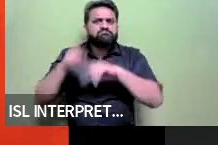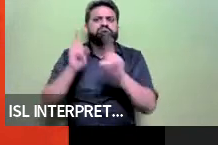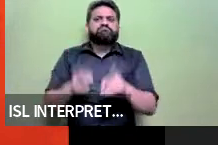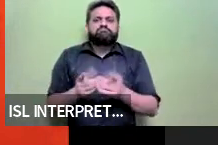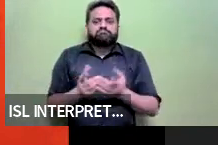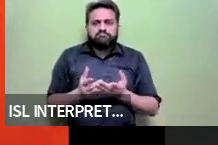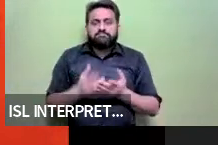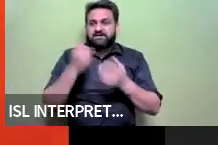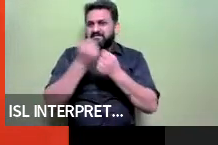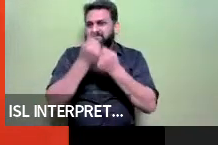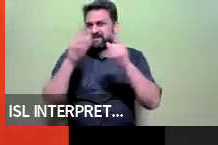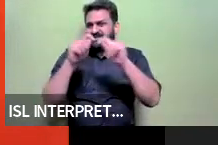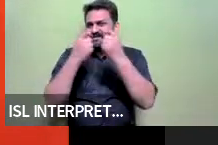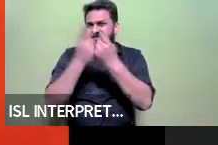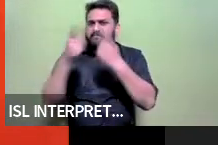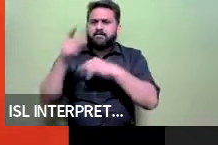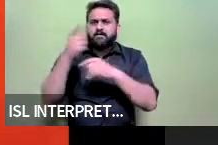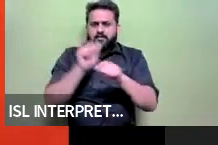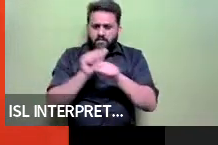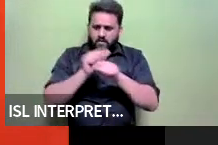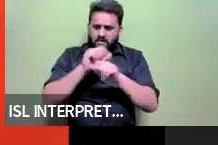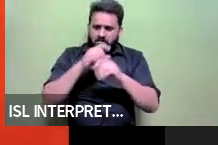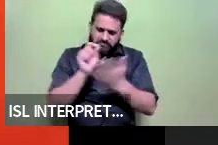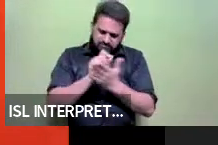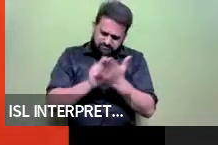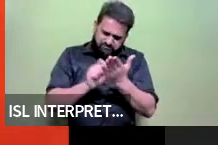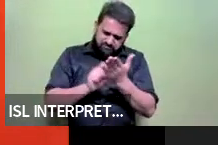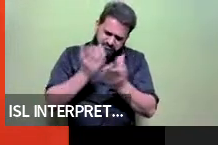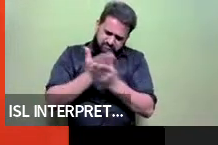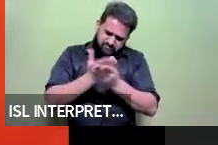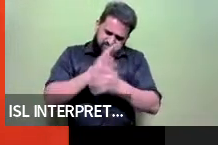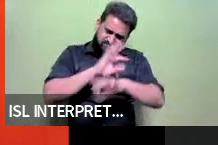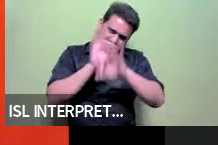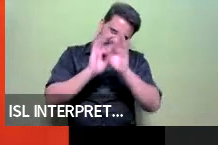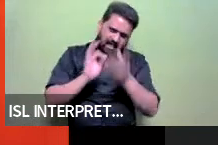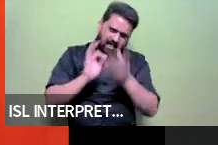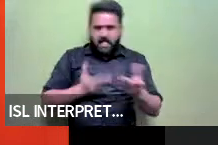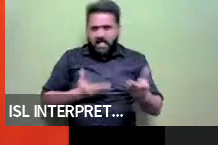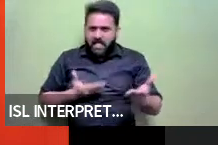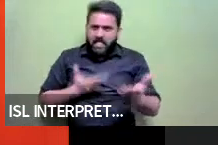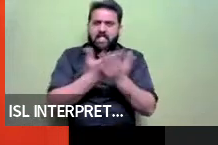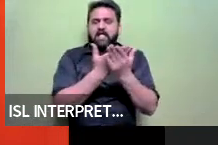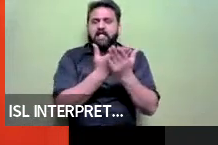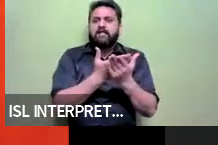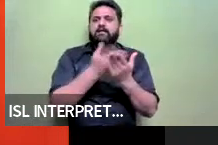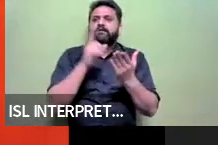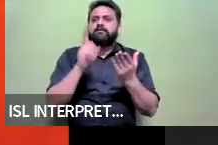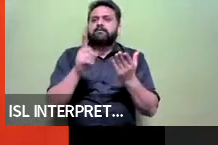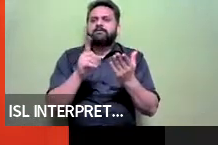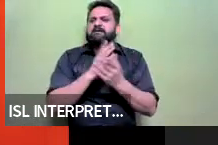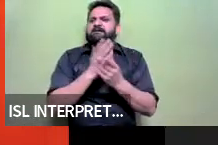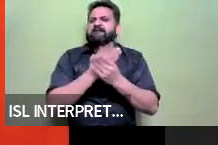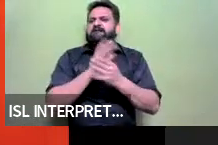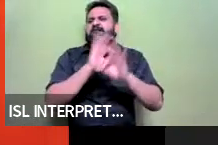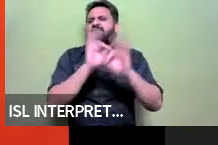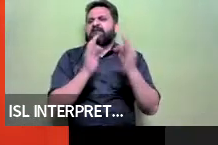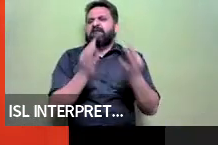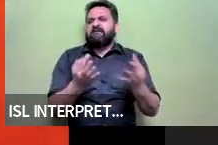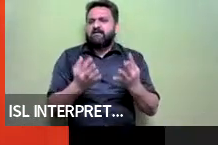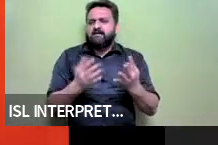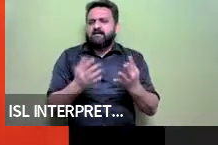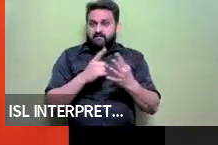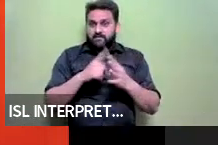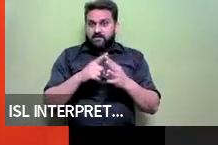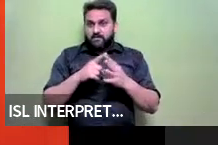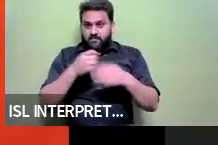of the team, they prepare their oratory more like a robot, a very straight jacket kind of a thing. They do not